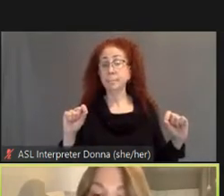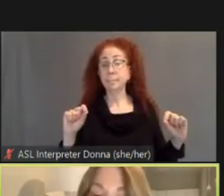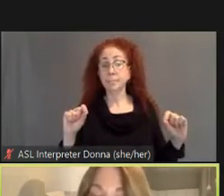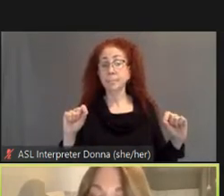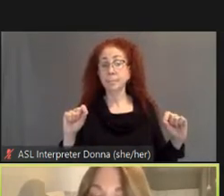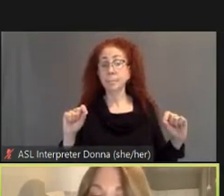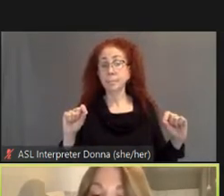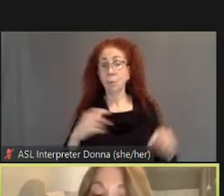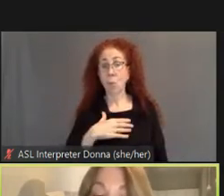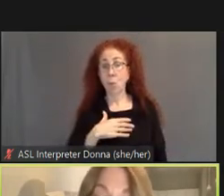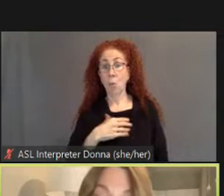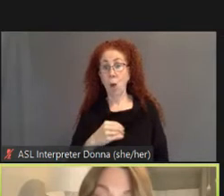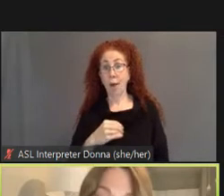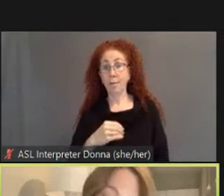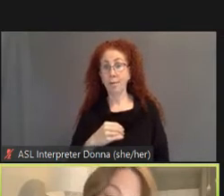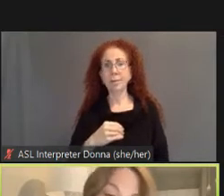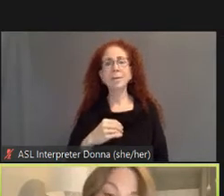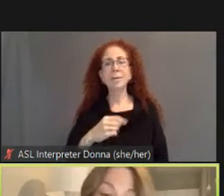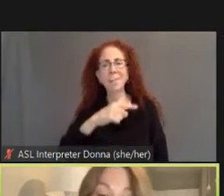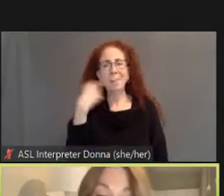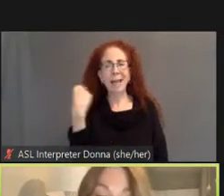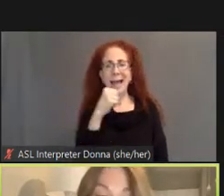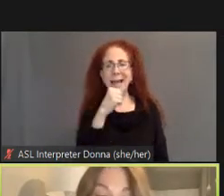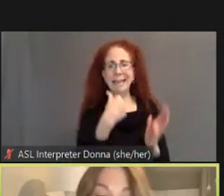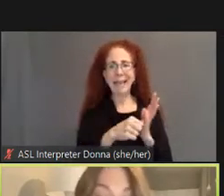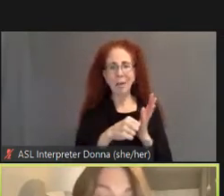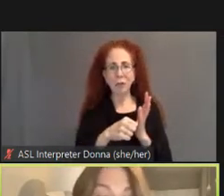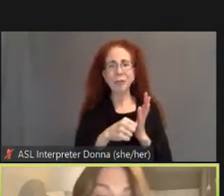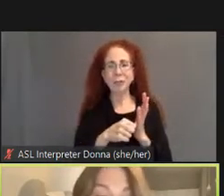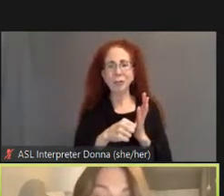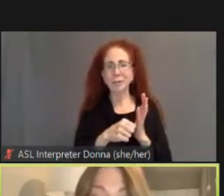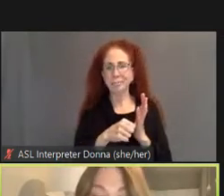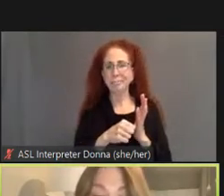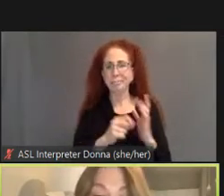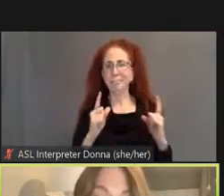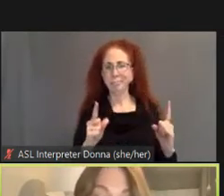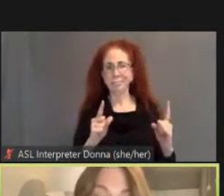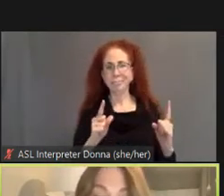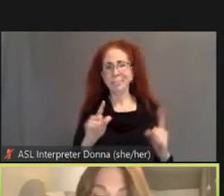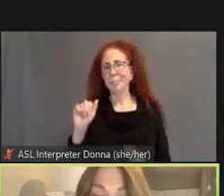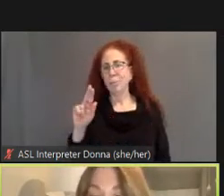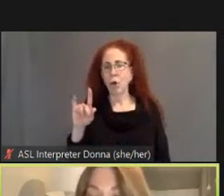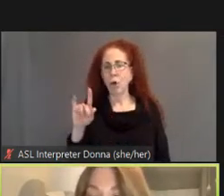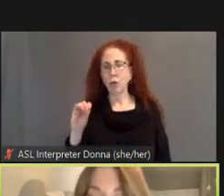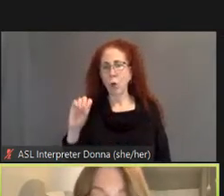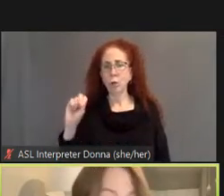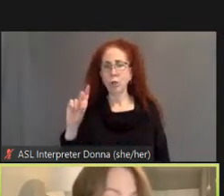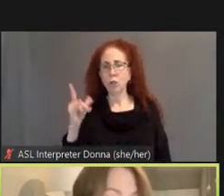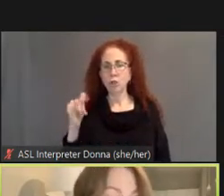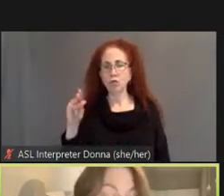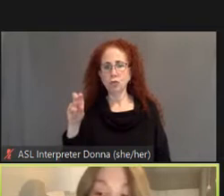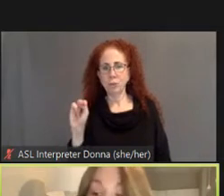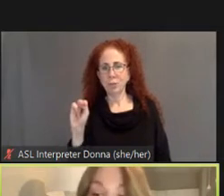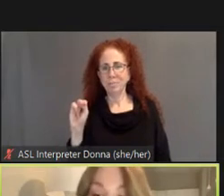is white with a black font in Atkins Hyper Legible that says audio description